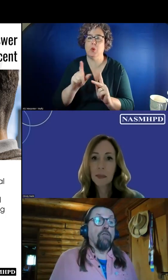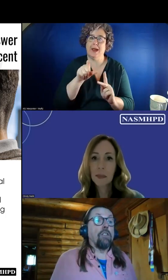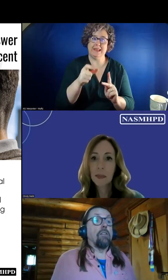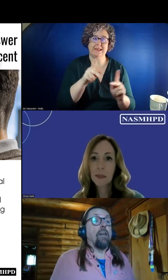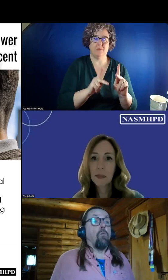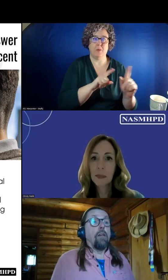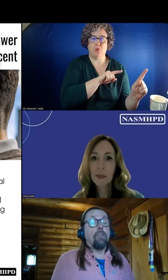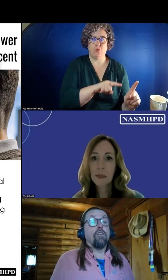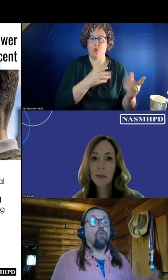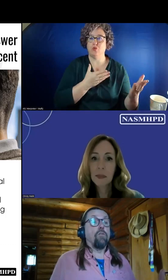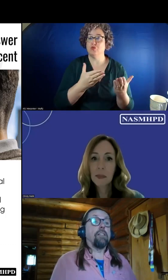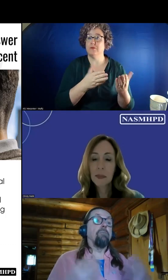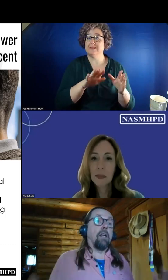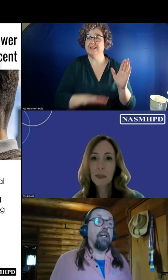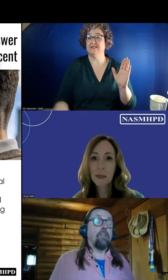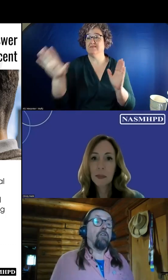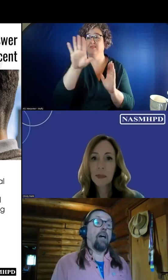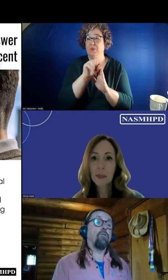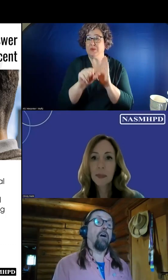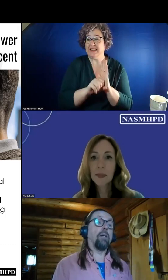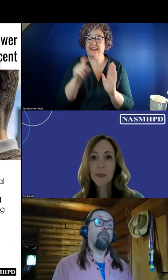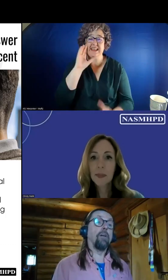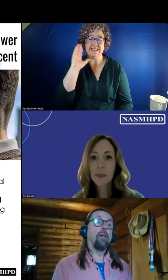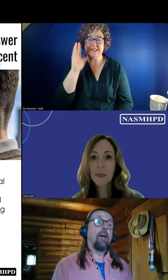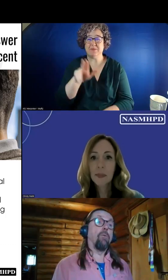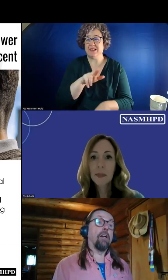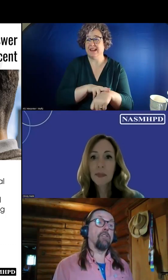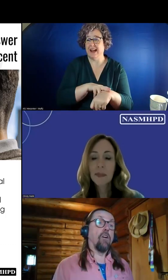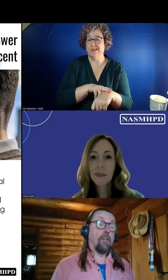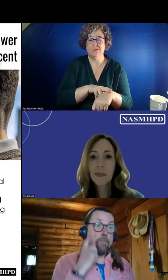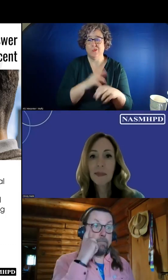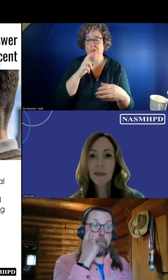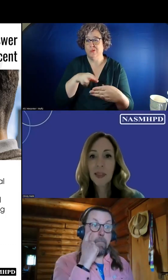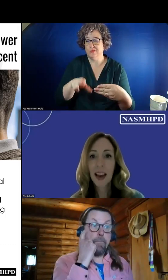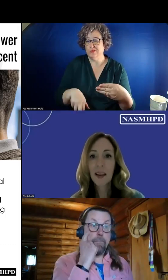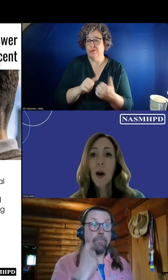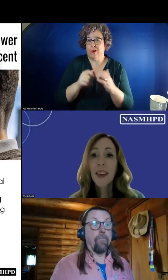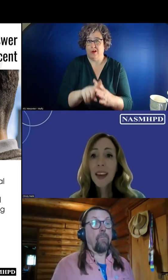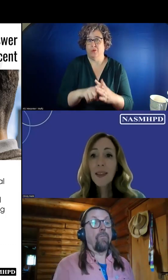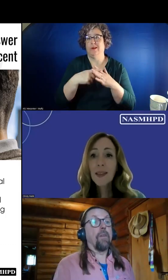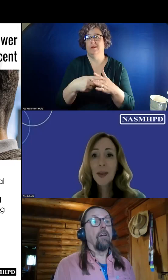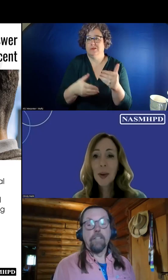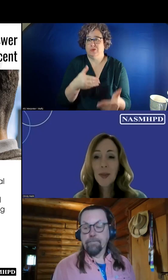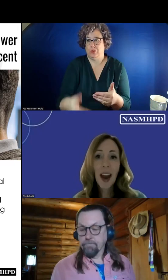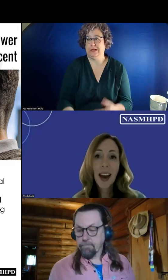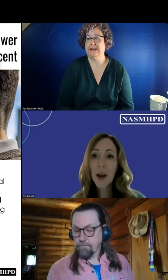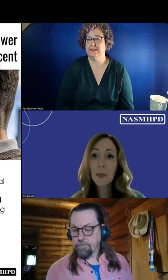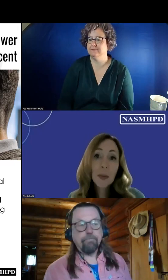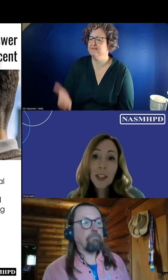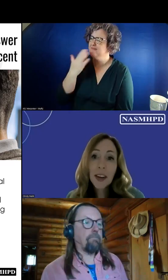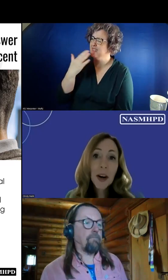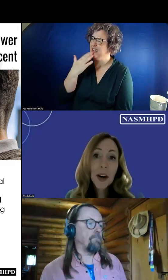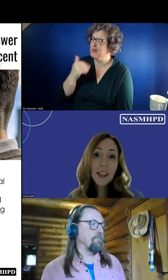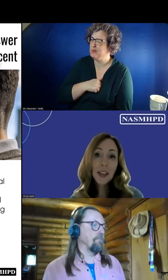go to services statewide, this just sort of seemed like a natural outcropping of how we got started. Thank you so much for that.